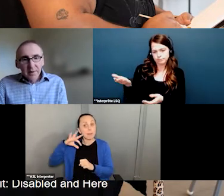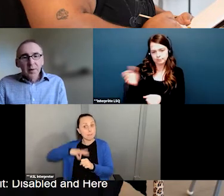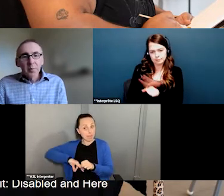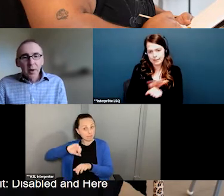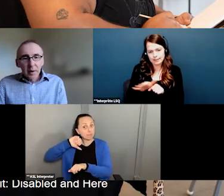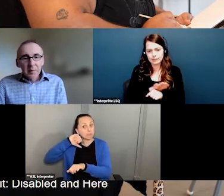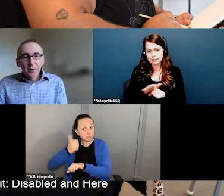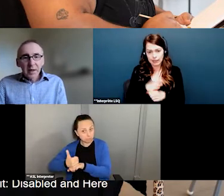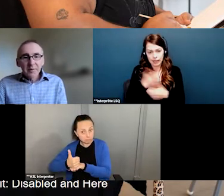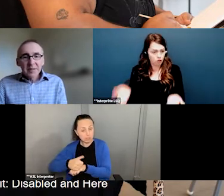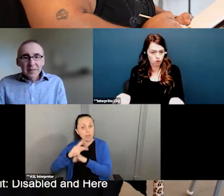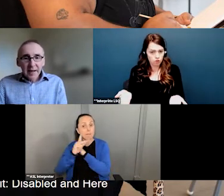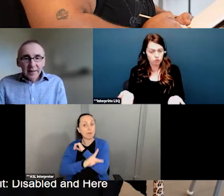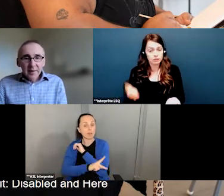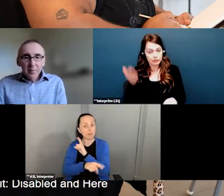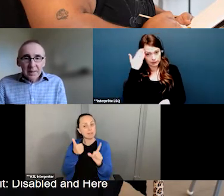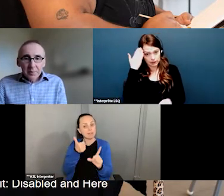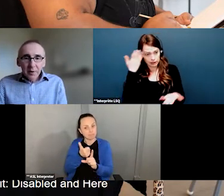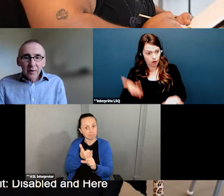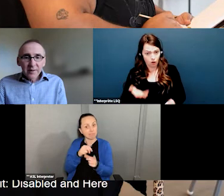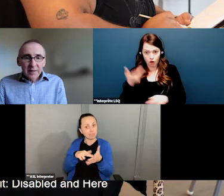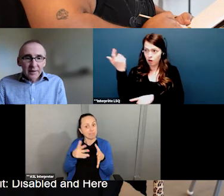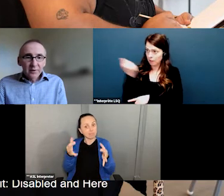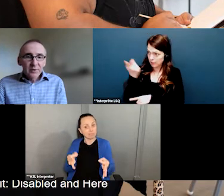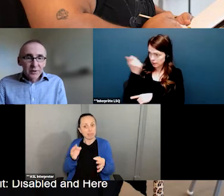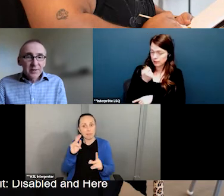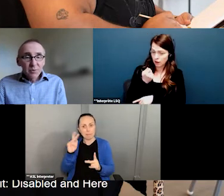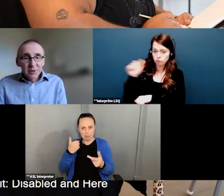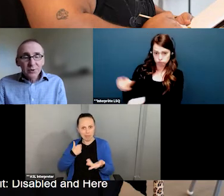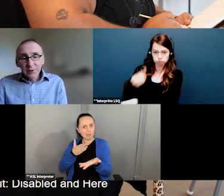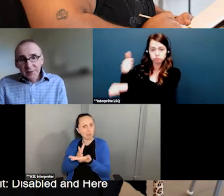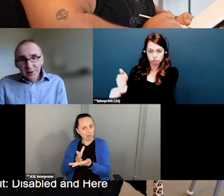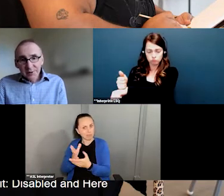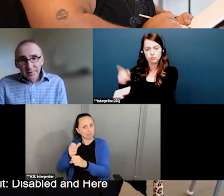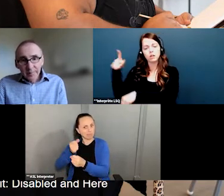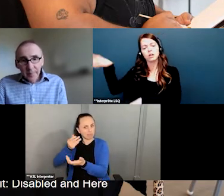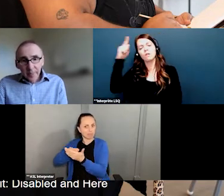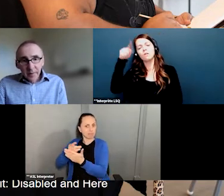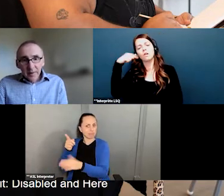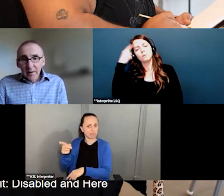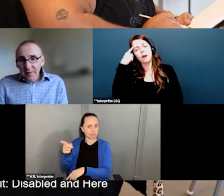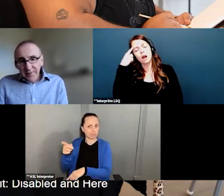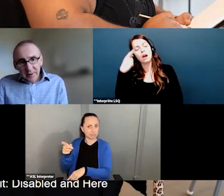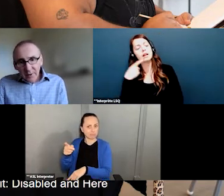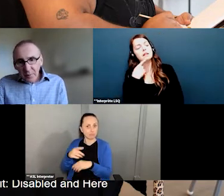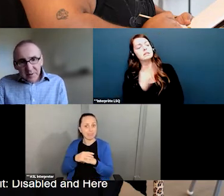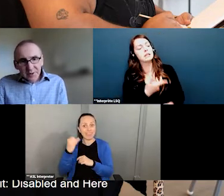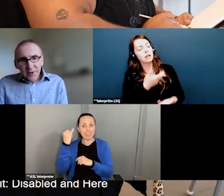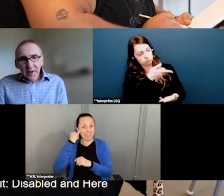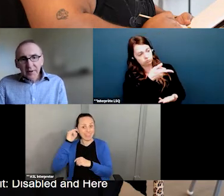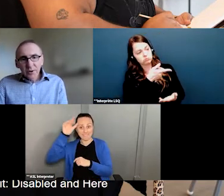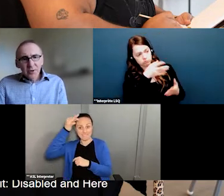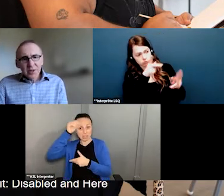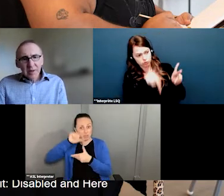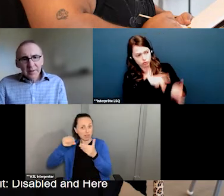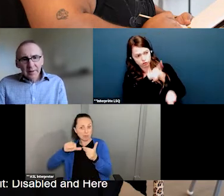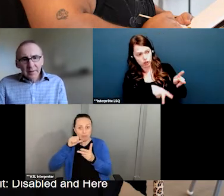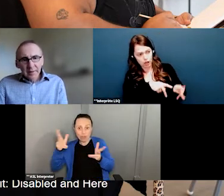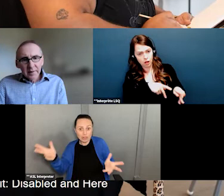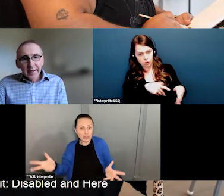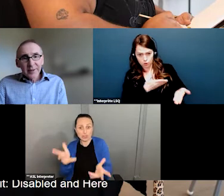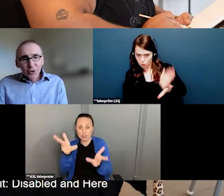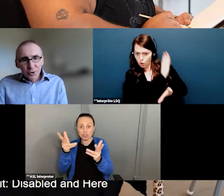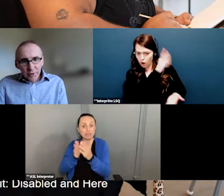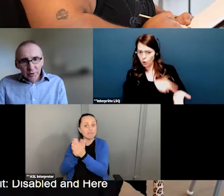place, Parliament will have decided that people are entitled to these resources. If the federal government does not encourage